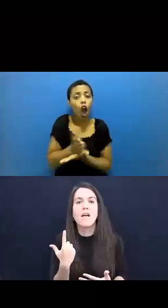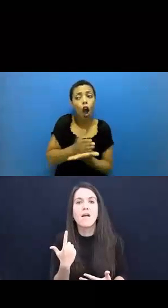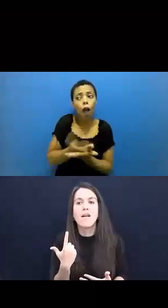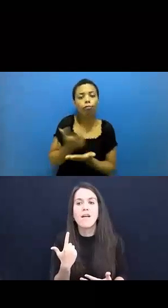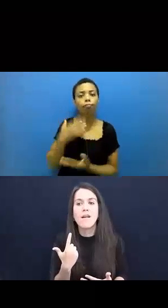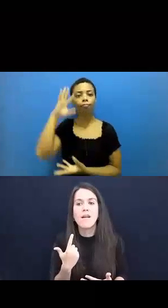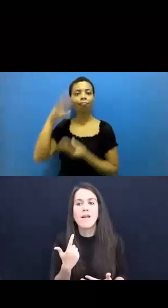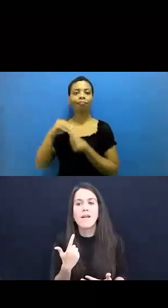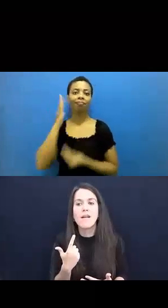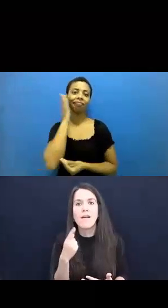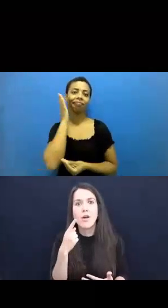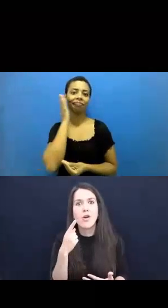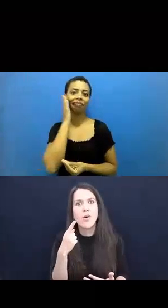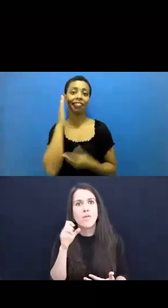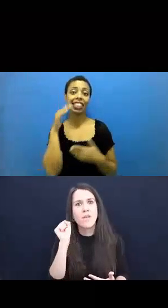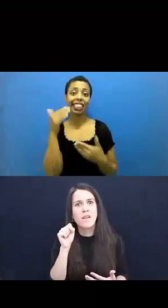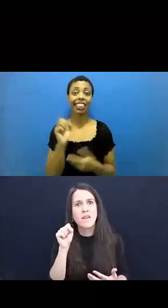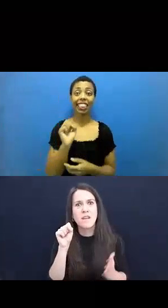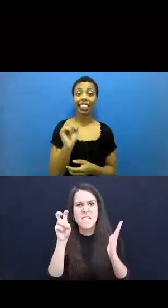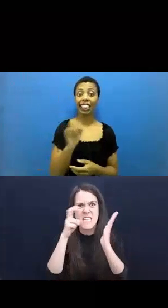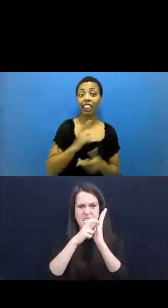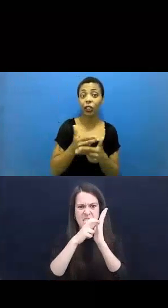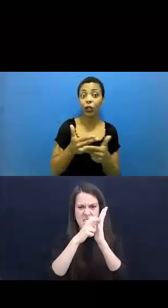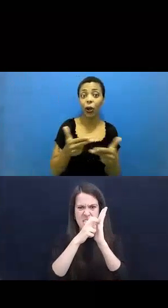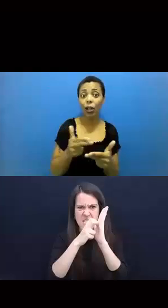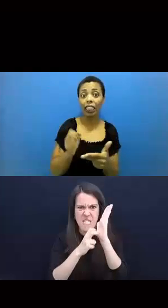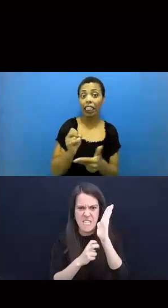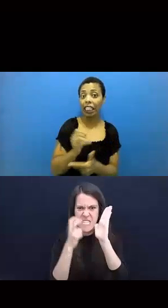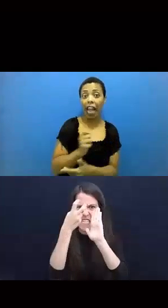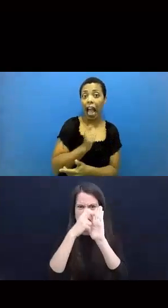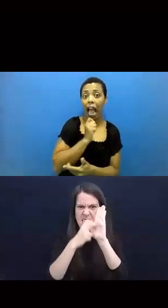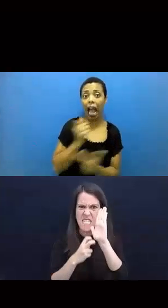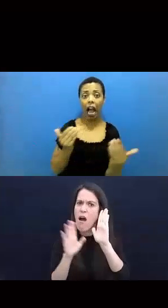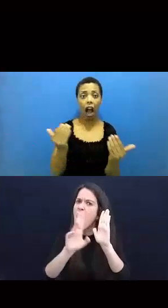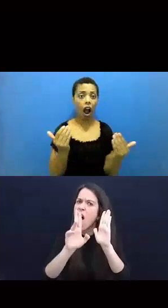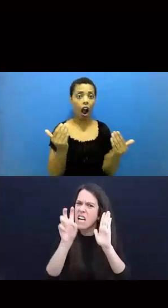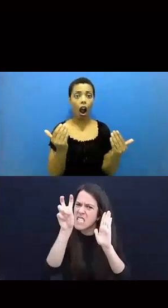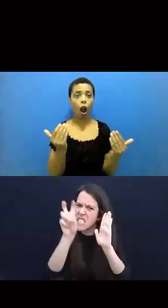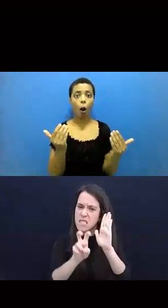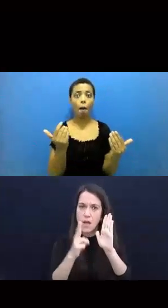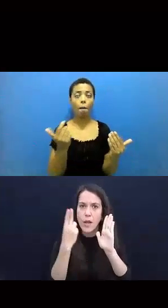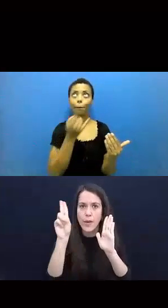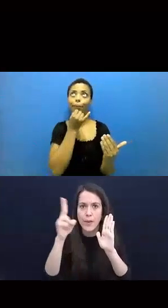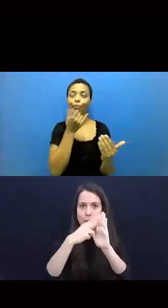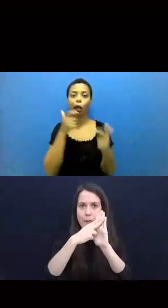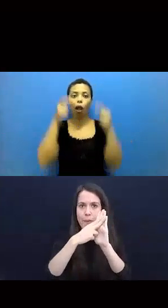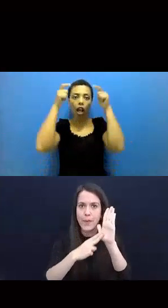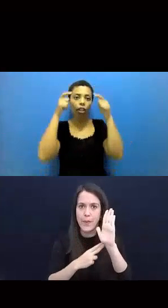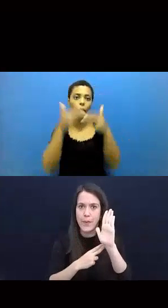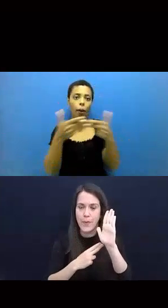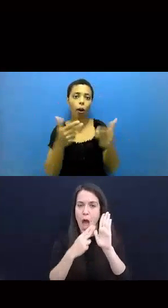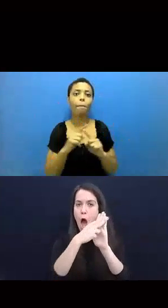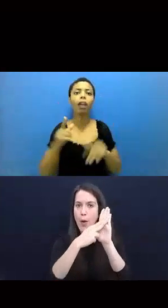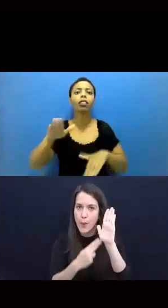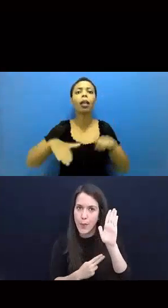very sort of digging way, that's not so nice compared to doing with the side of a hand. So it does depend on the situation and